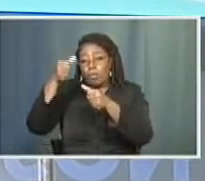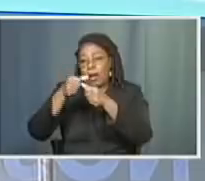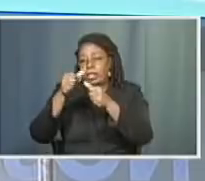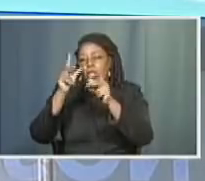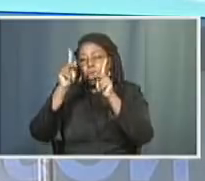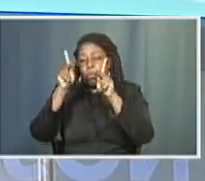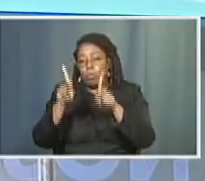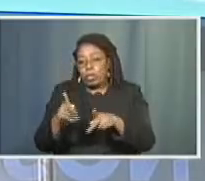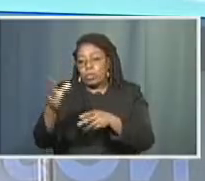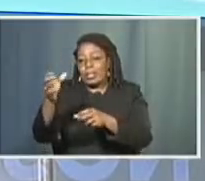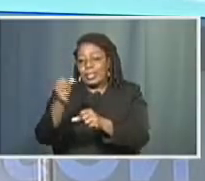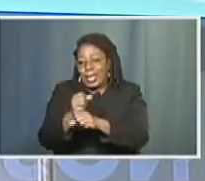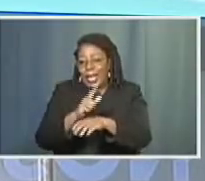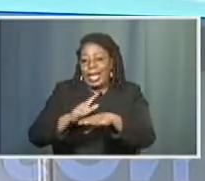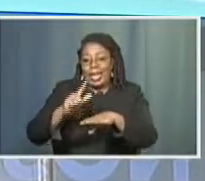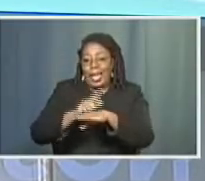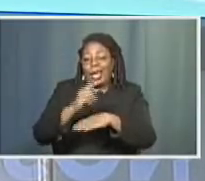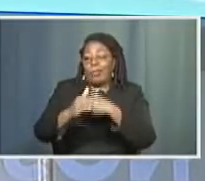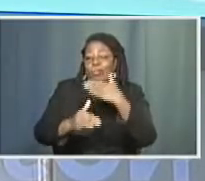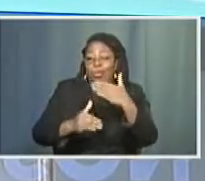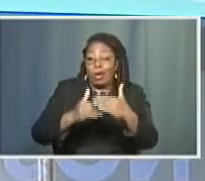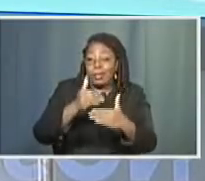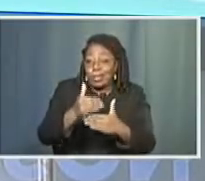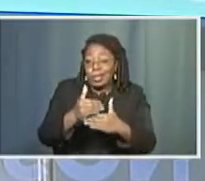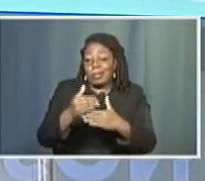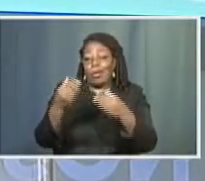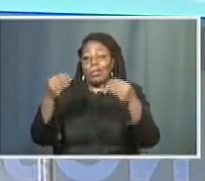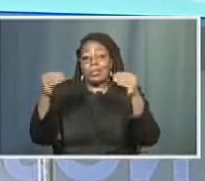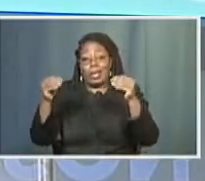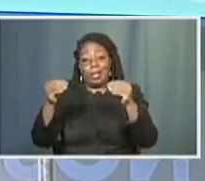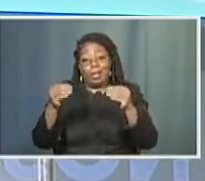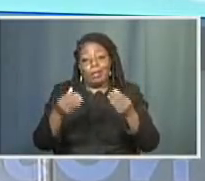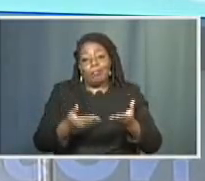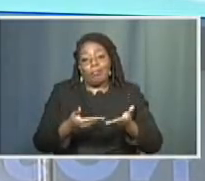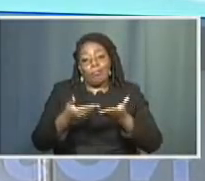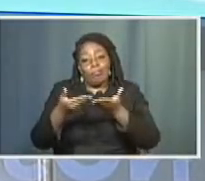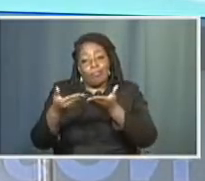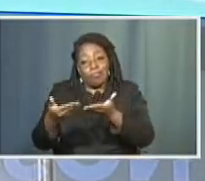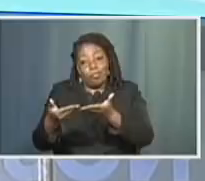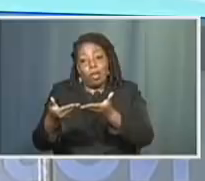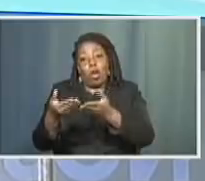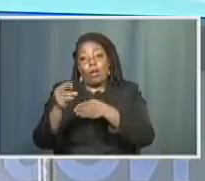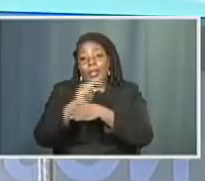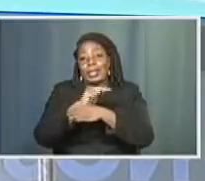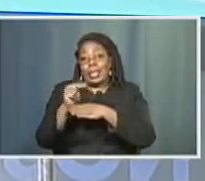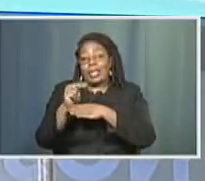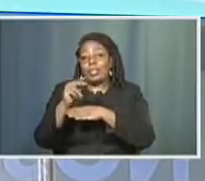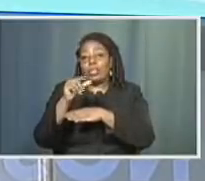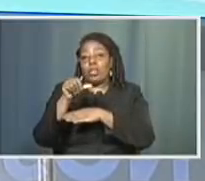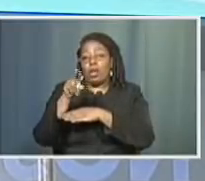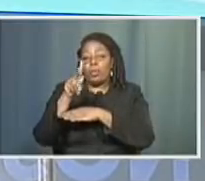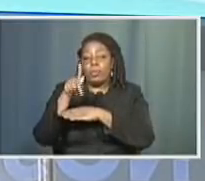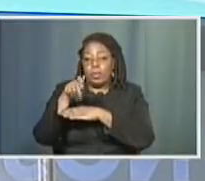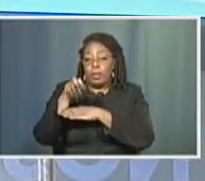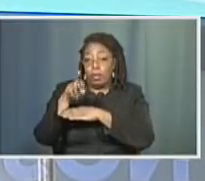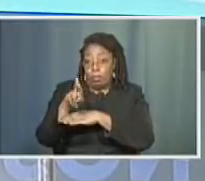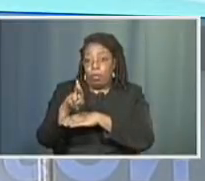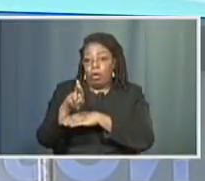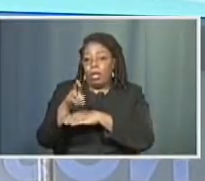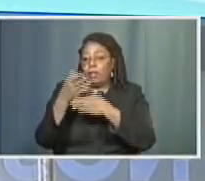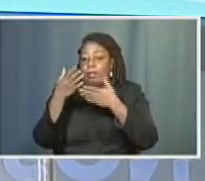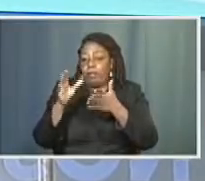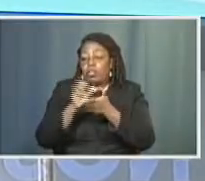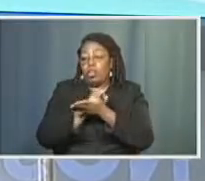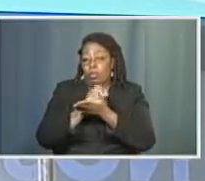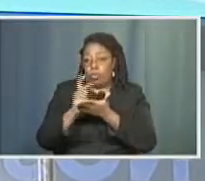shall take, land, process, sell, or offer the Nassau grouper except where there is written approval from the Director of Marine